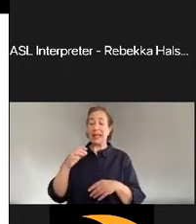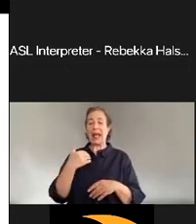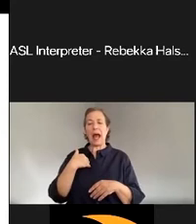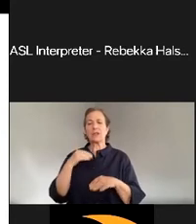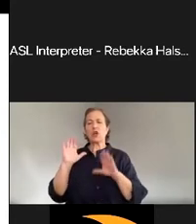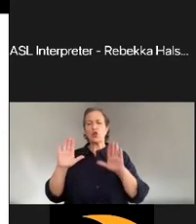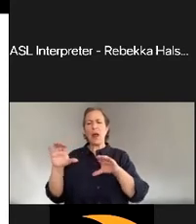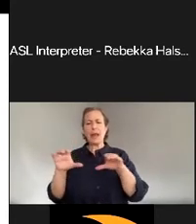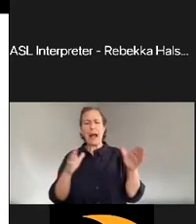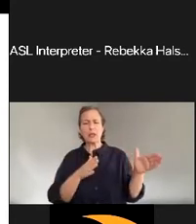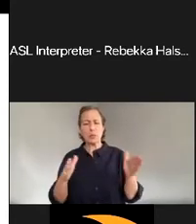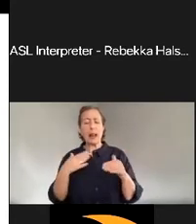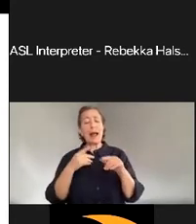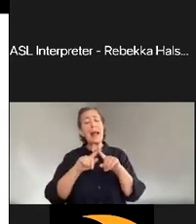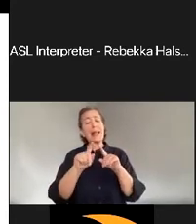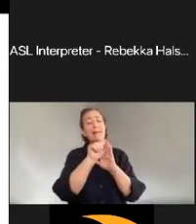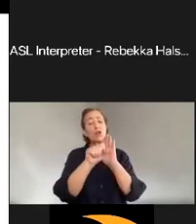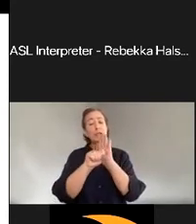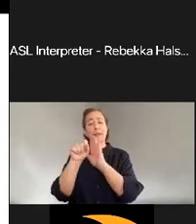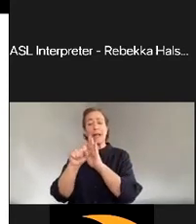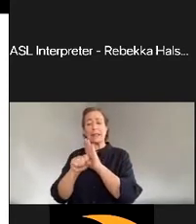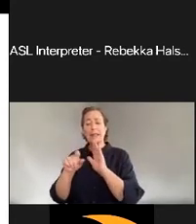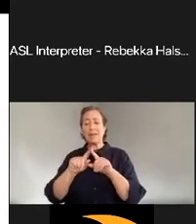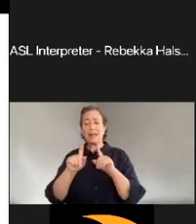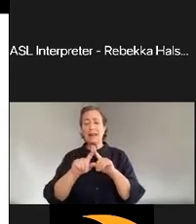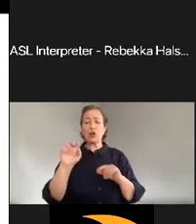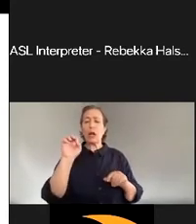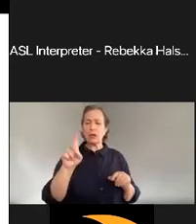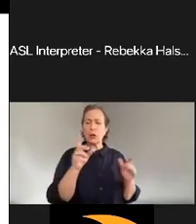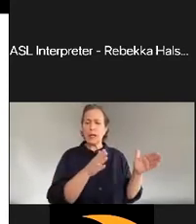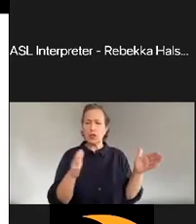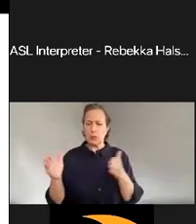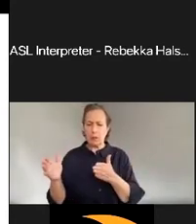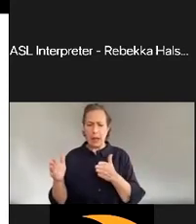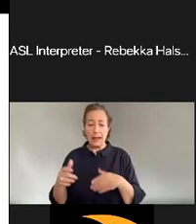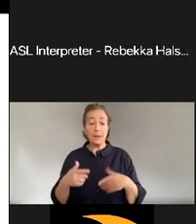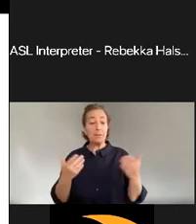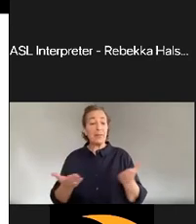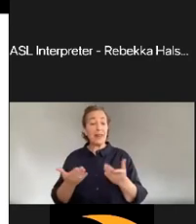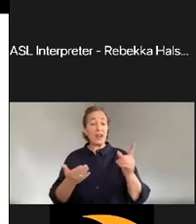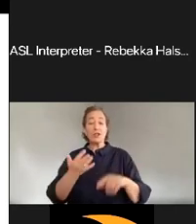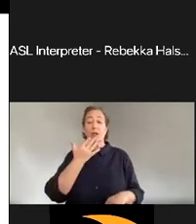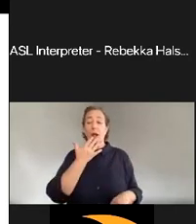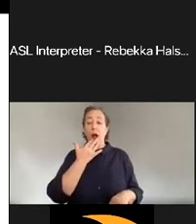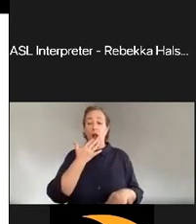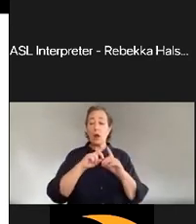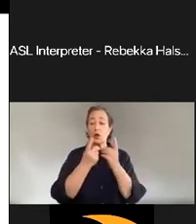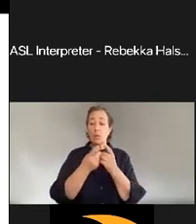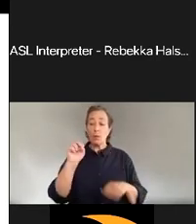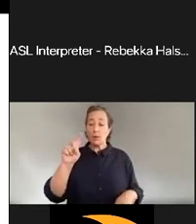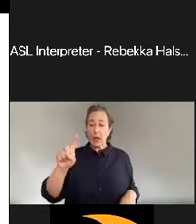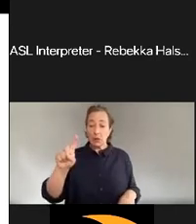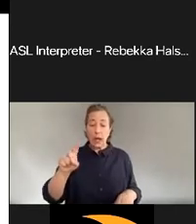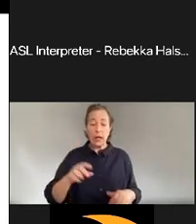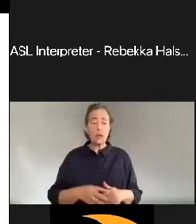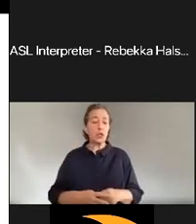also have different education plans and resources that can be used. So as listed here is the Colorado Department of Education, their asthma care plan,